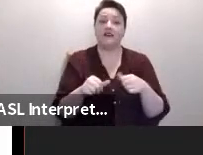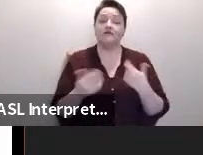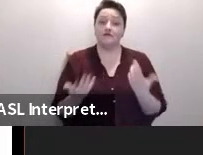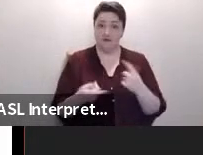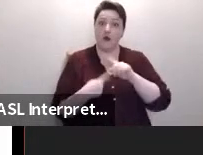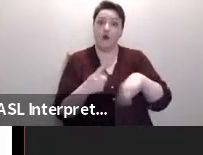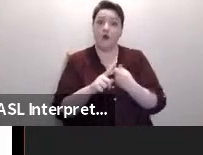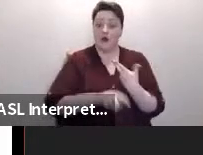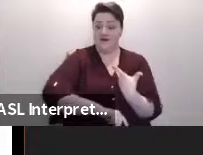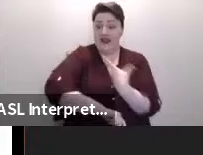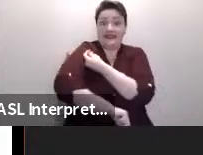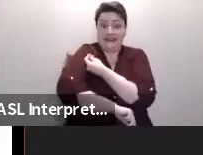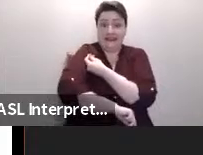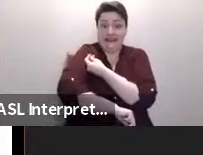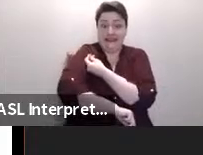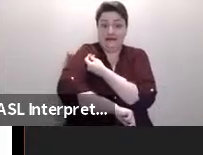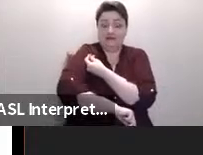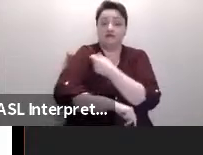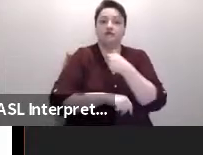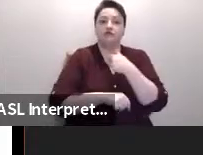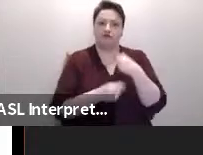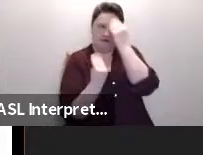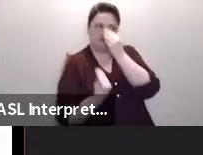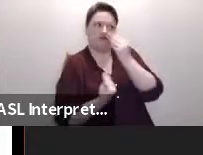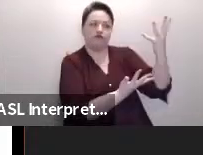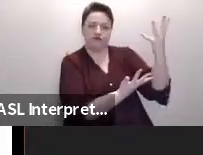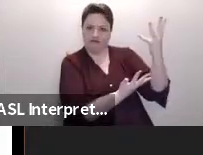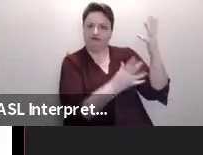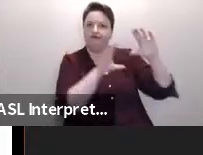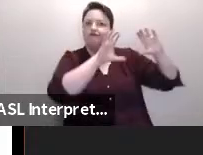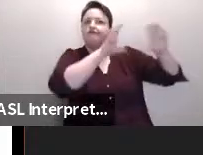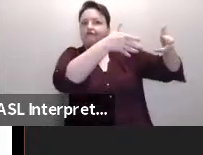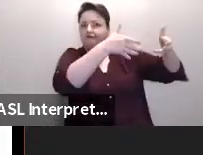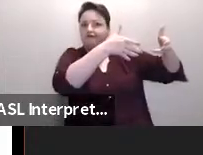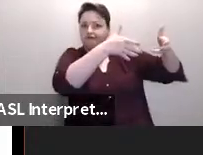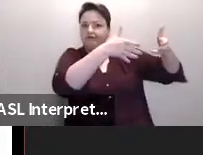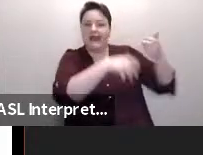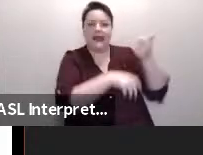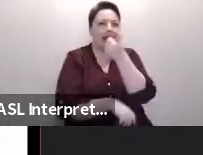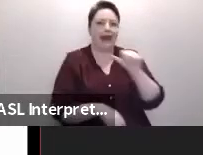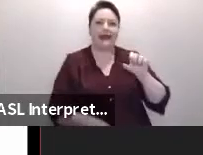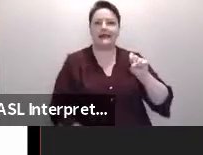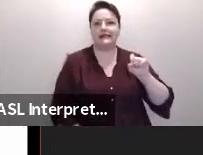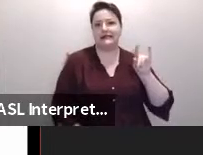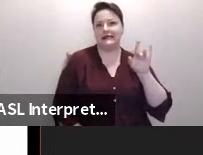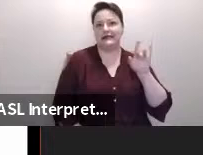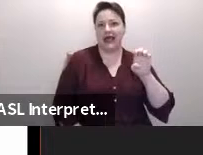will be a reporting mechanism to monitor these side effects. Next slide, please.